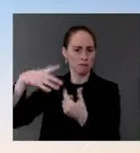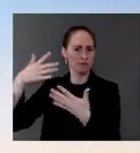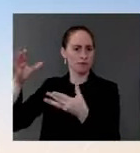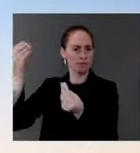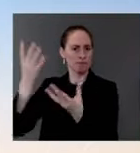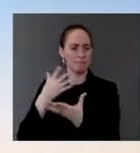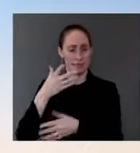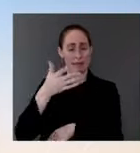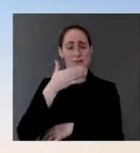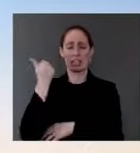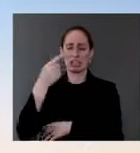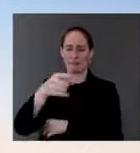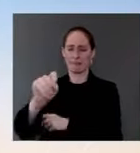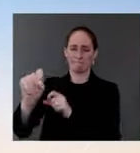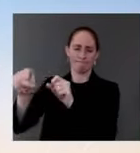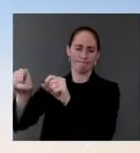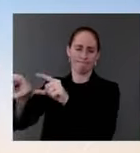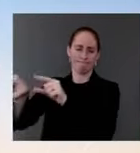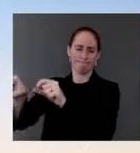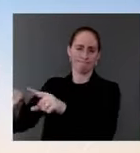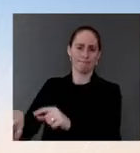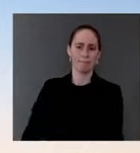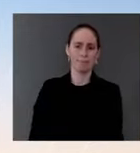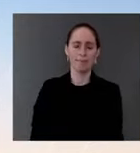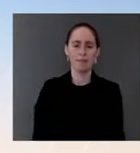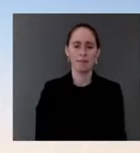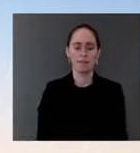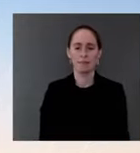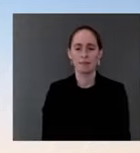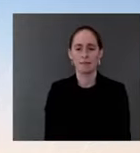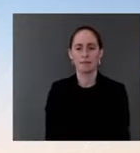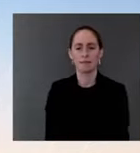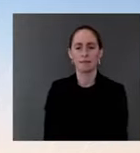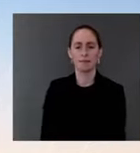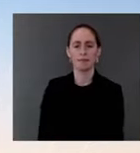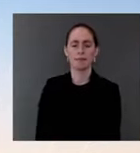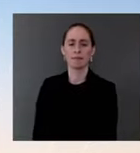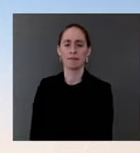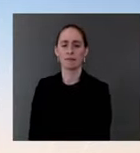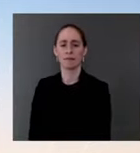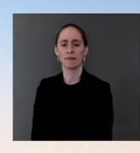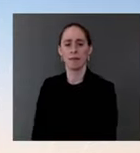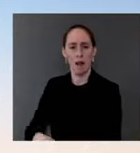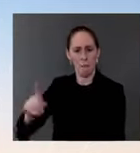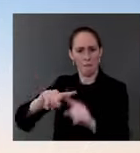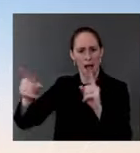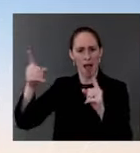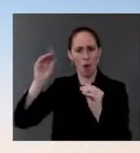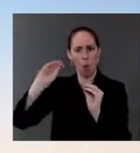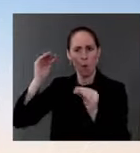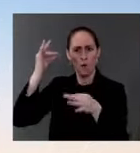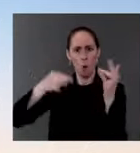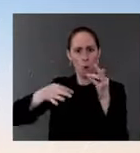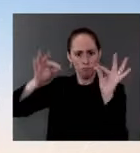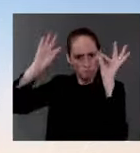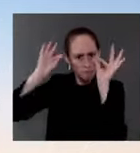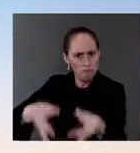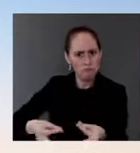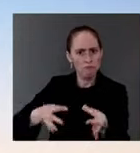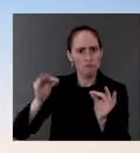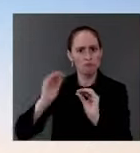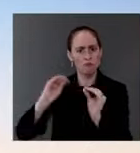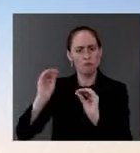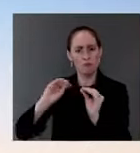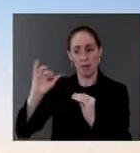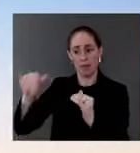didn't specify expanding it to other nationalities, including Haitians. So, I mean, with everything you just said, given that the administration has,